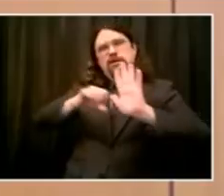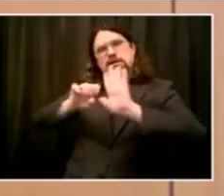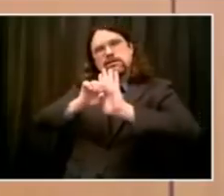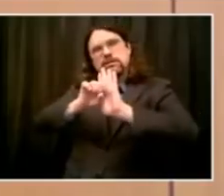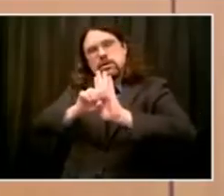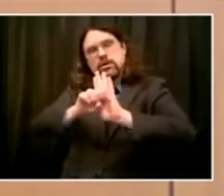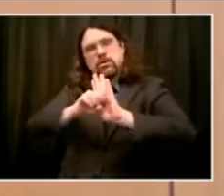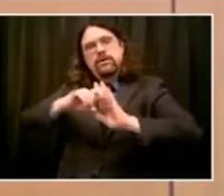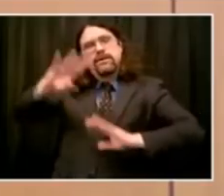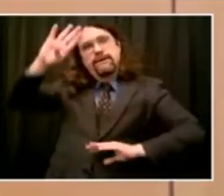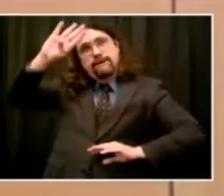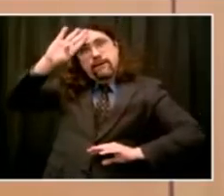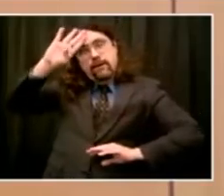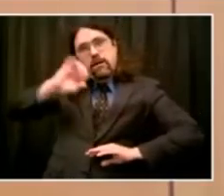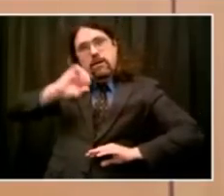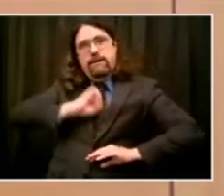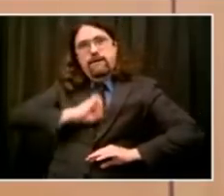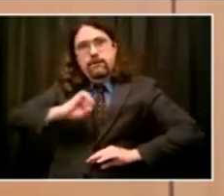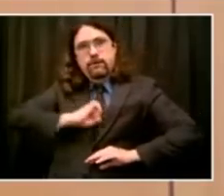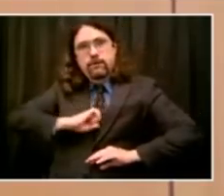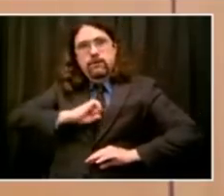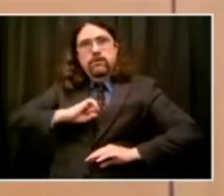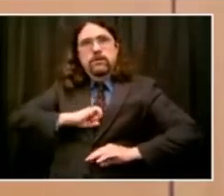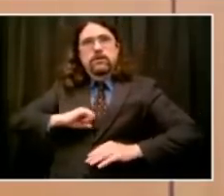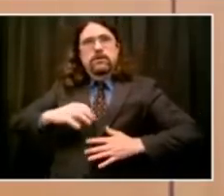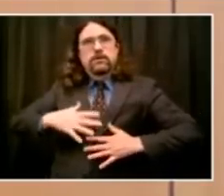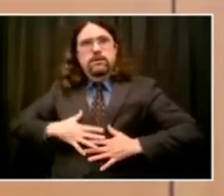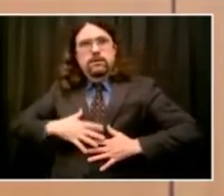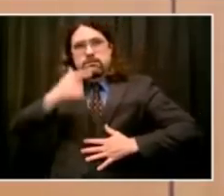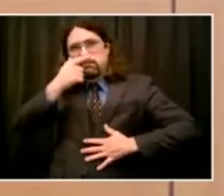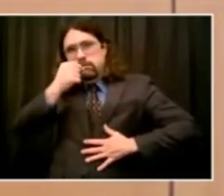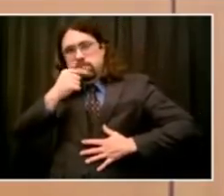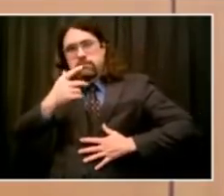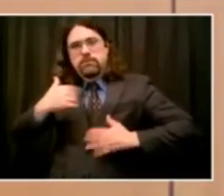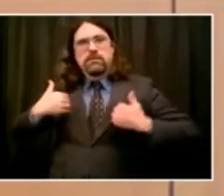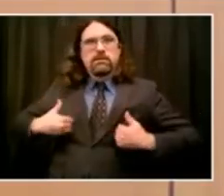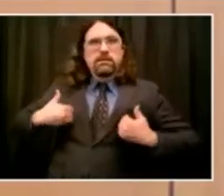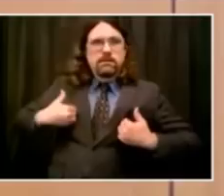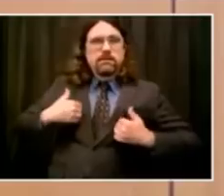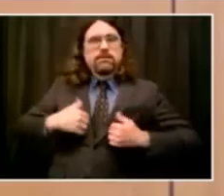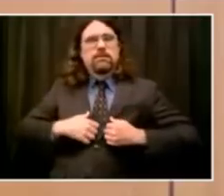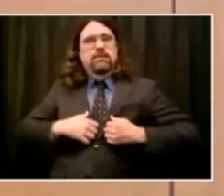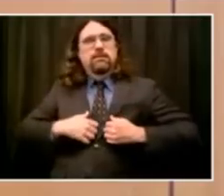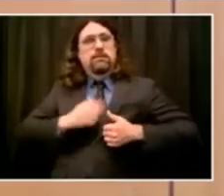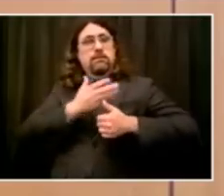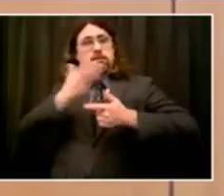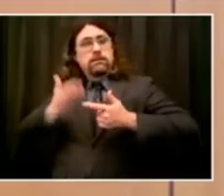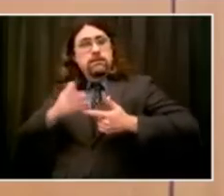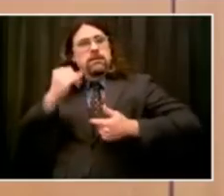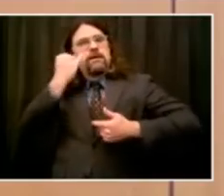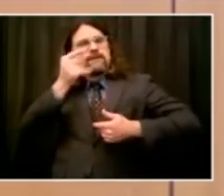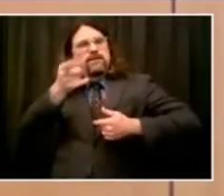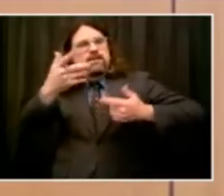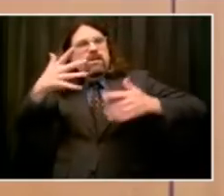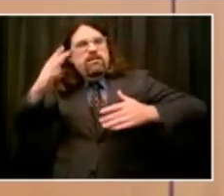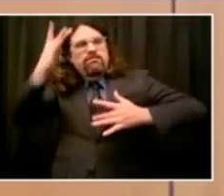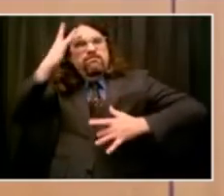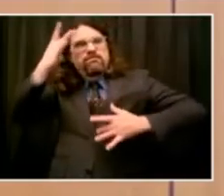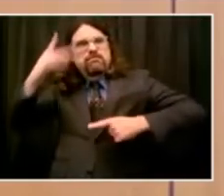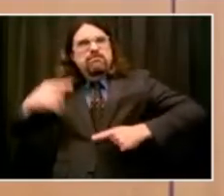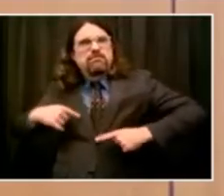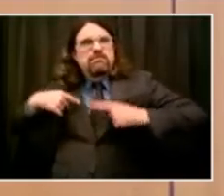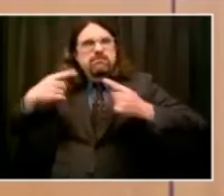added prioritizing healthcare workers, first responders. And so what we